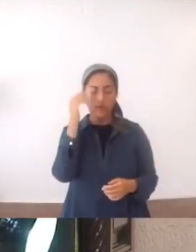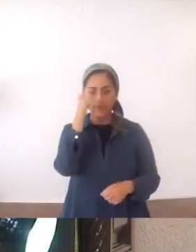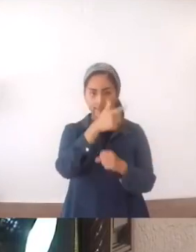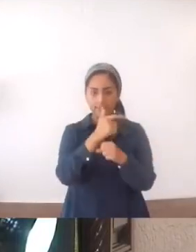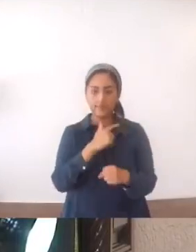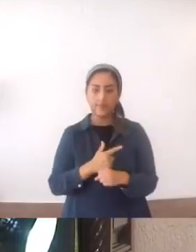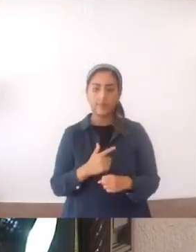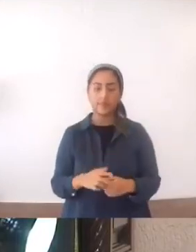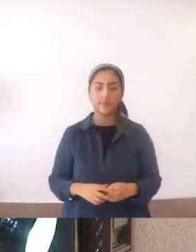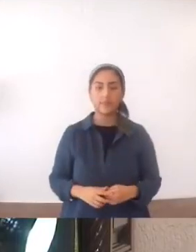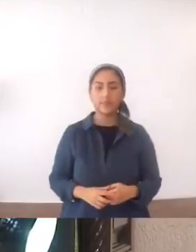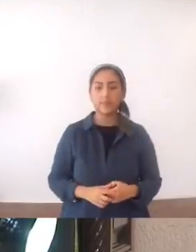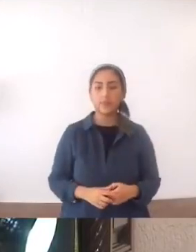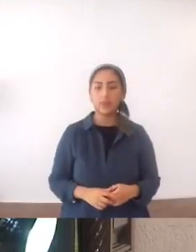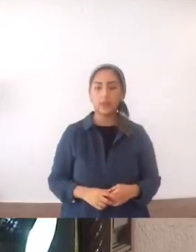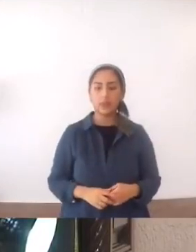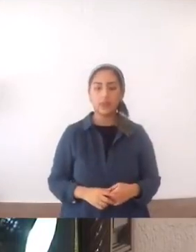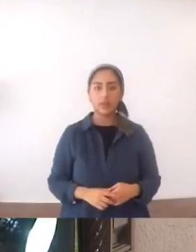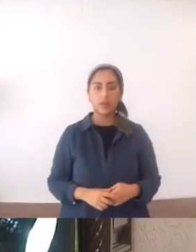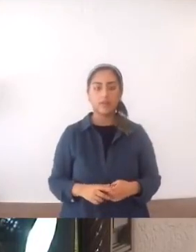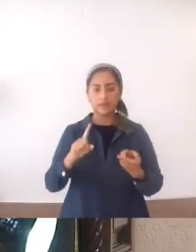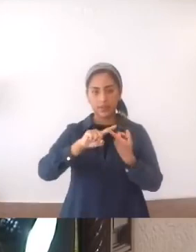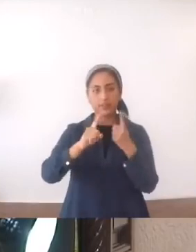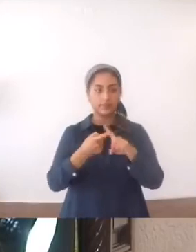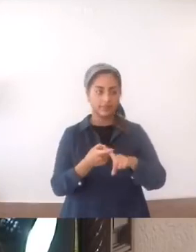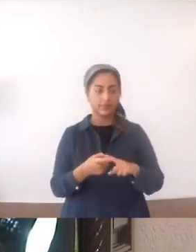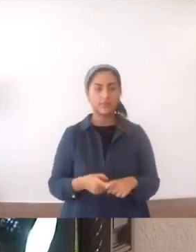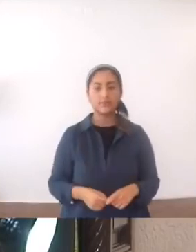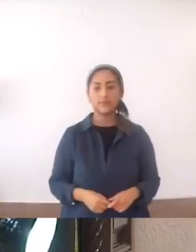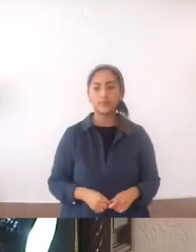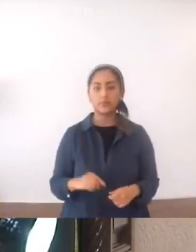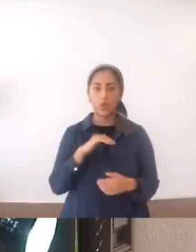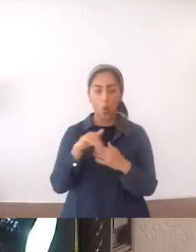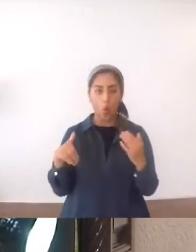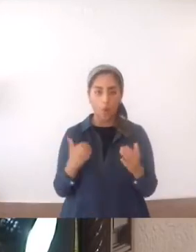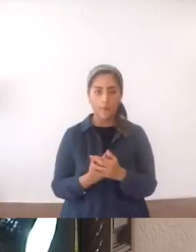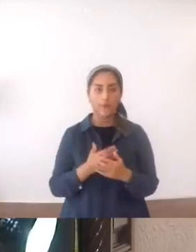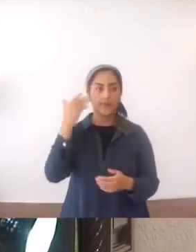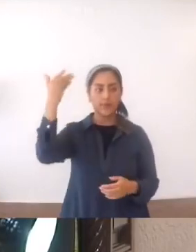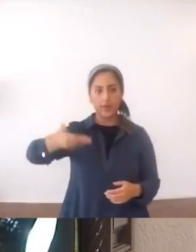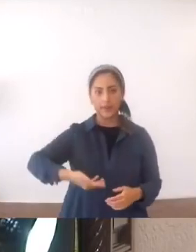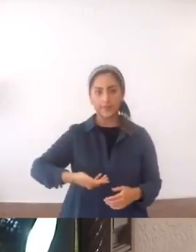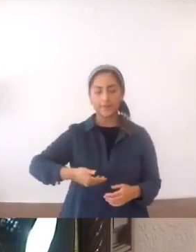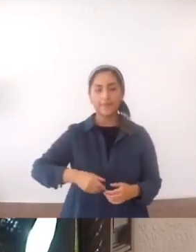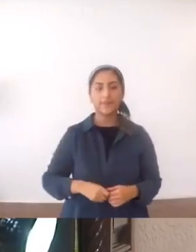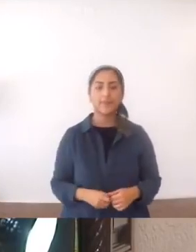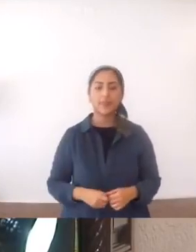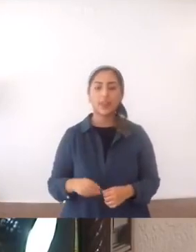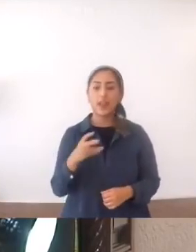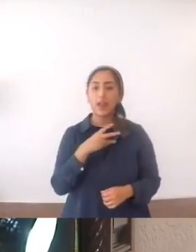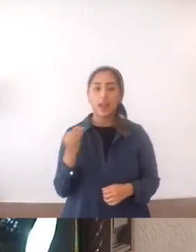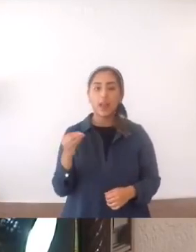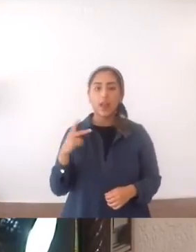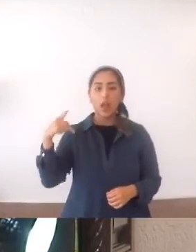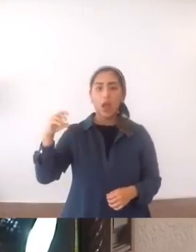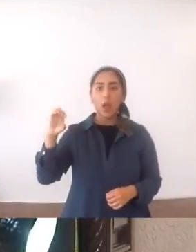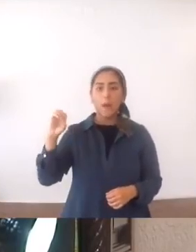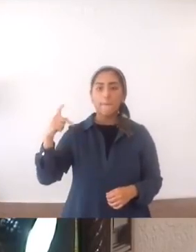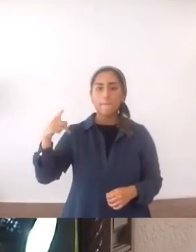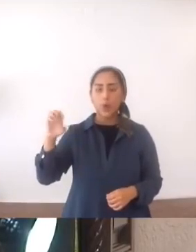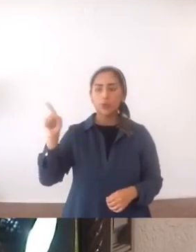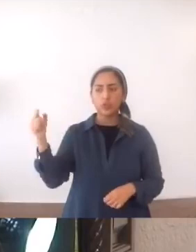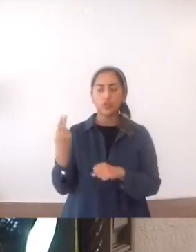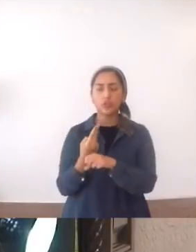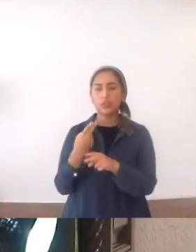amados Sahim, So I am making this point hermanos, out, fellow amigos, brothers, amigas, friends, todos all of bienvenidos. you, you're welcome. Y entonces